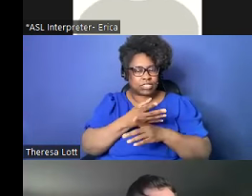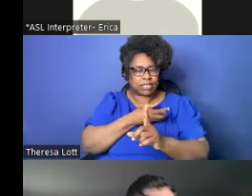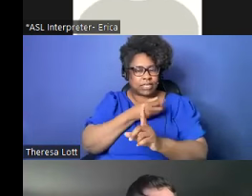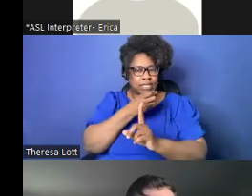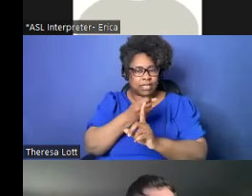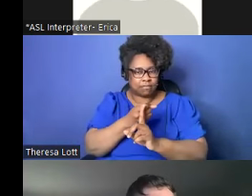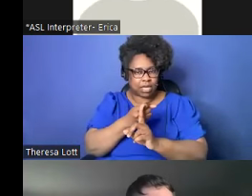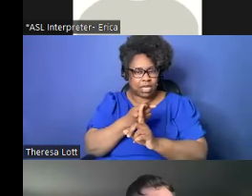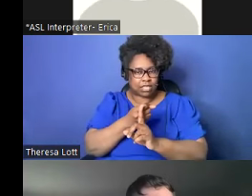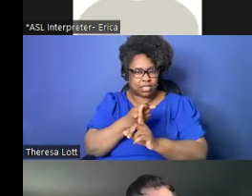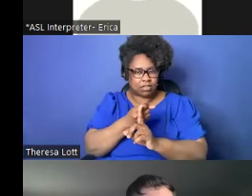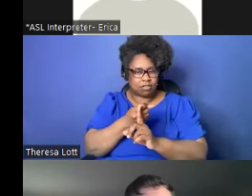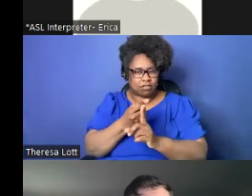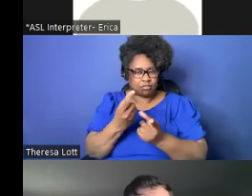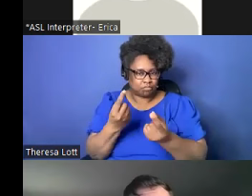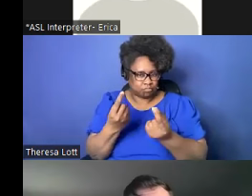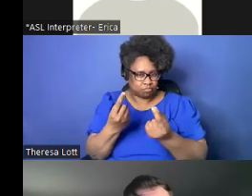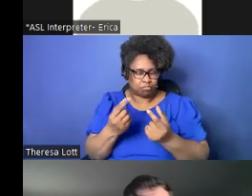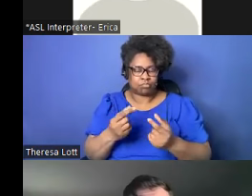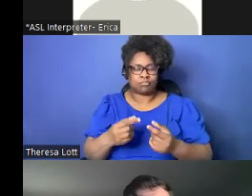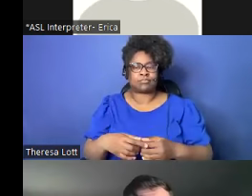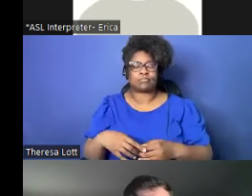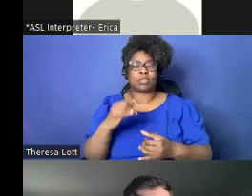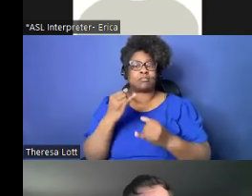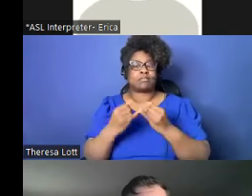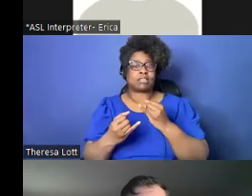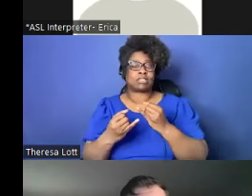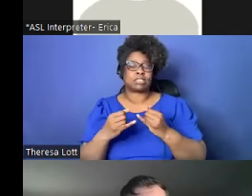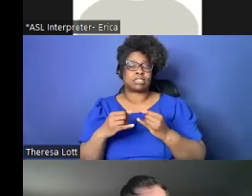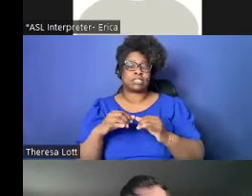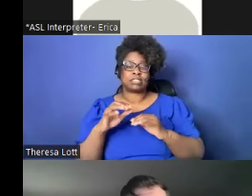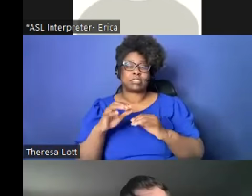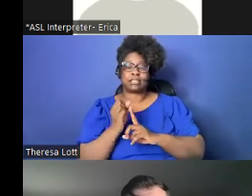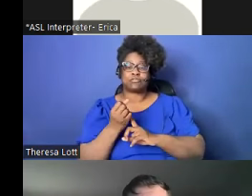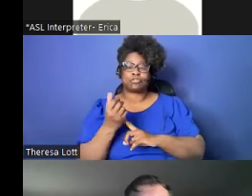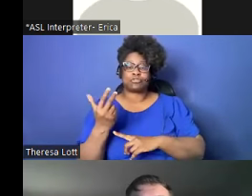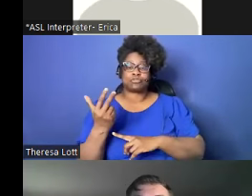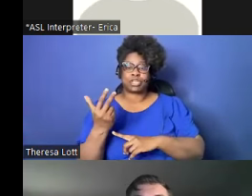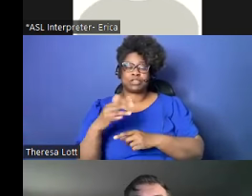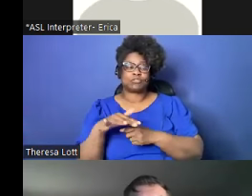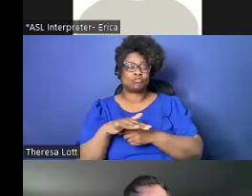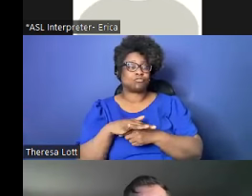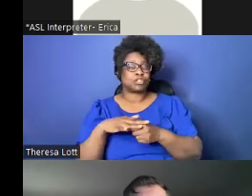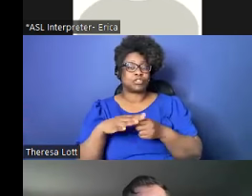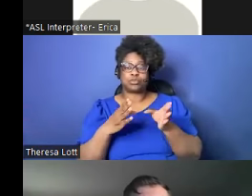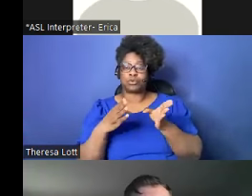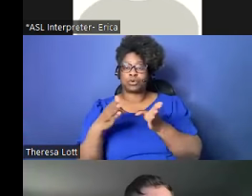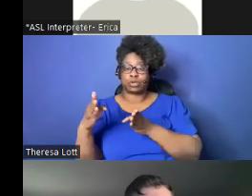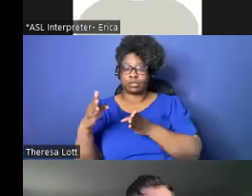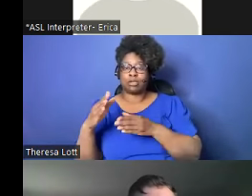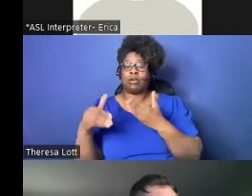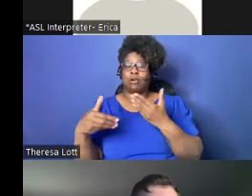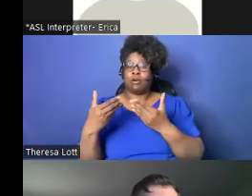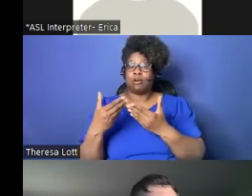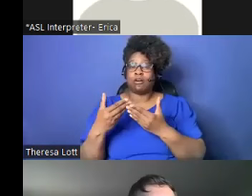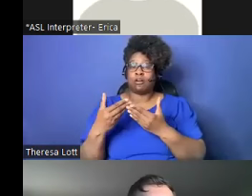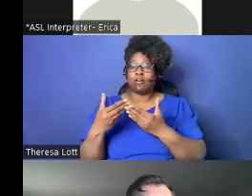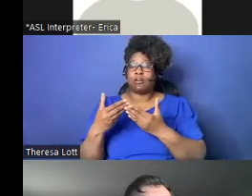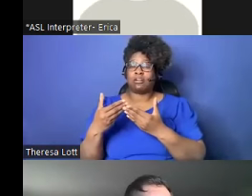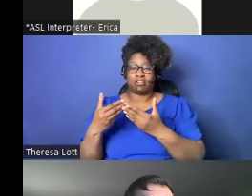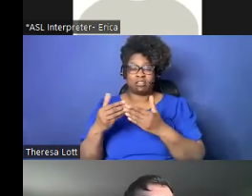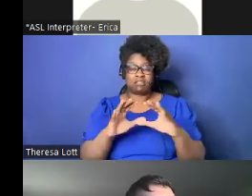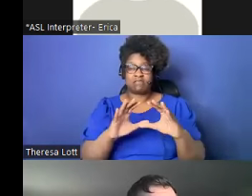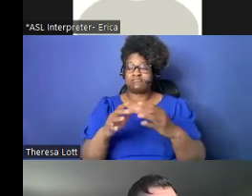the measures. And lastly, in scenario 3, regional coordination, all entities work together under the guidance